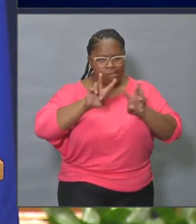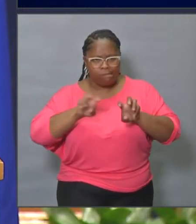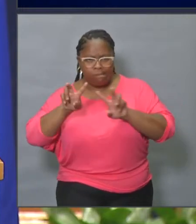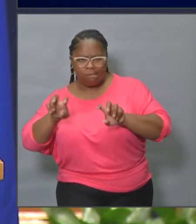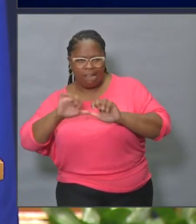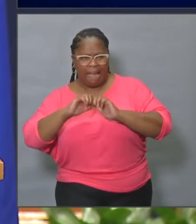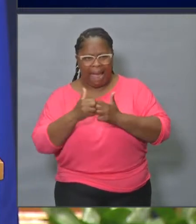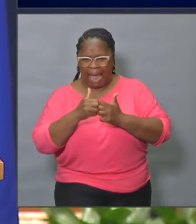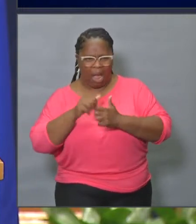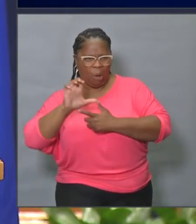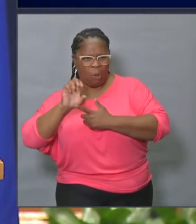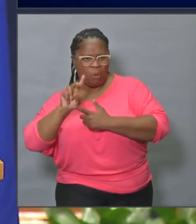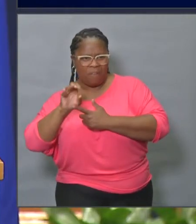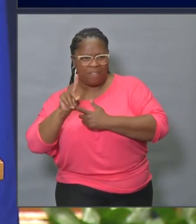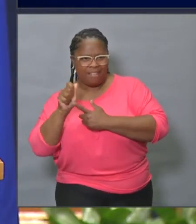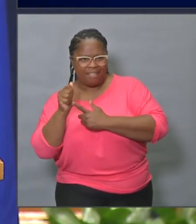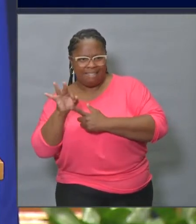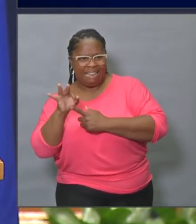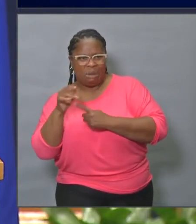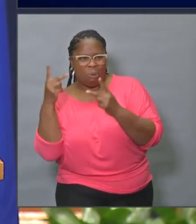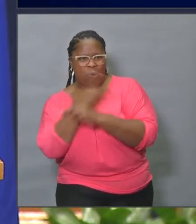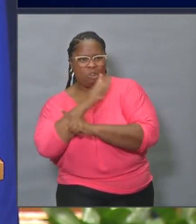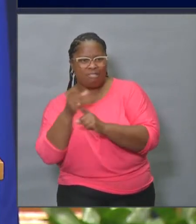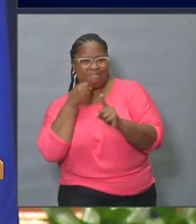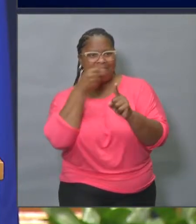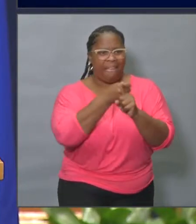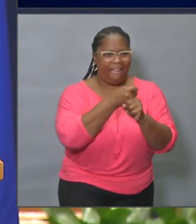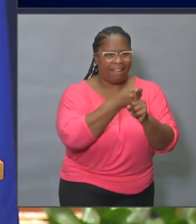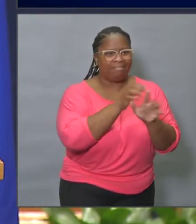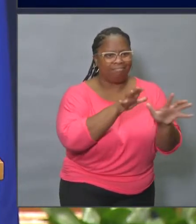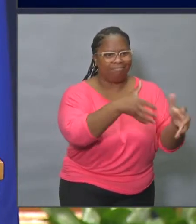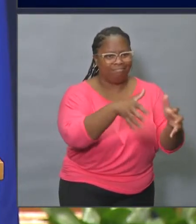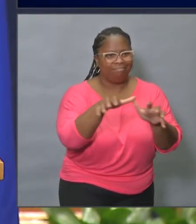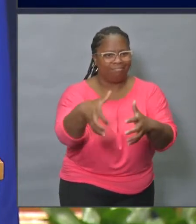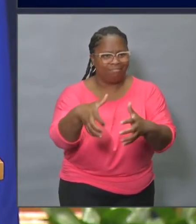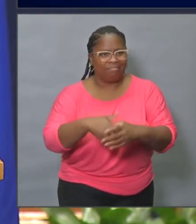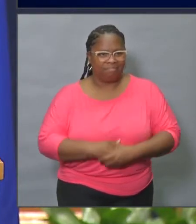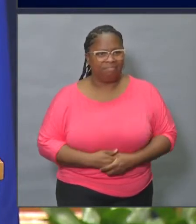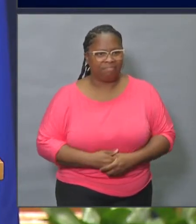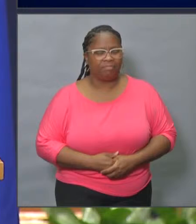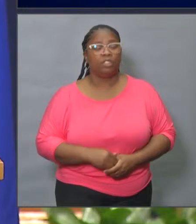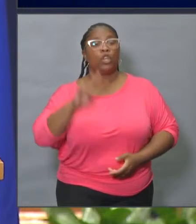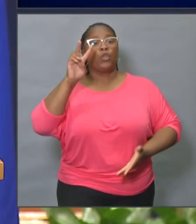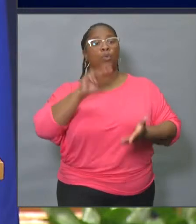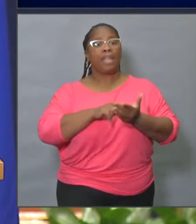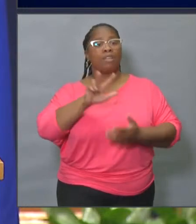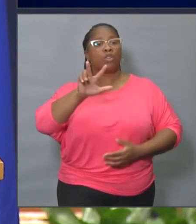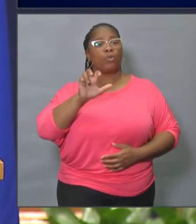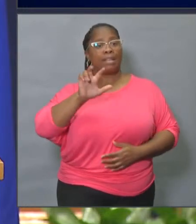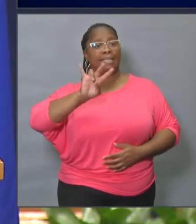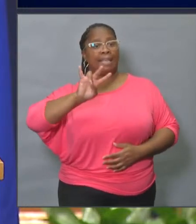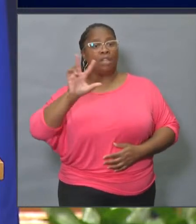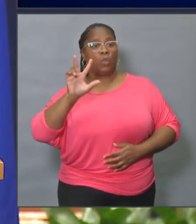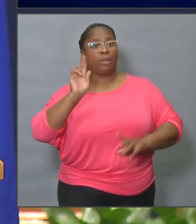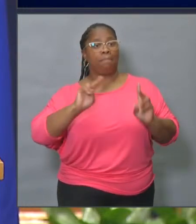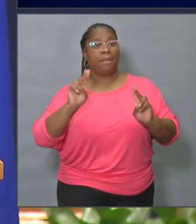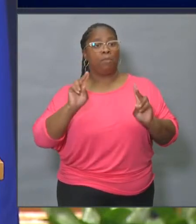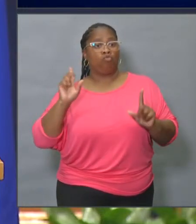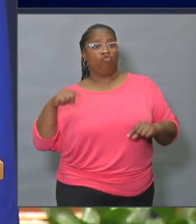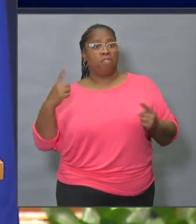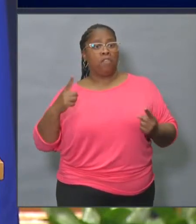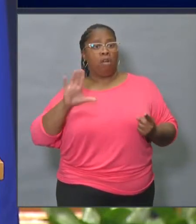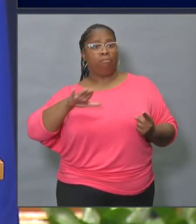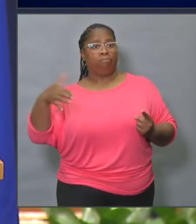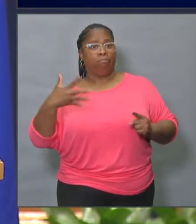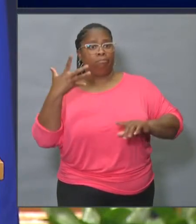is disproportionately affecting some groups. For the 2,373 people who have passed away